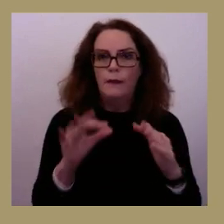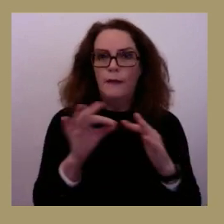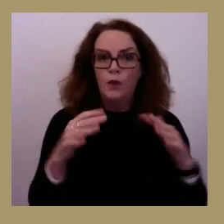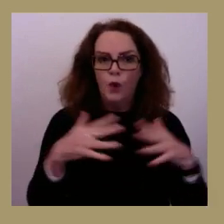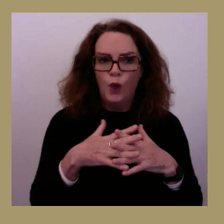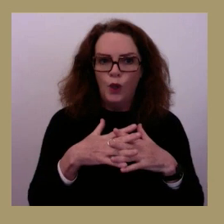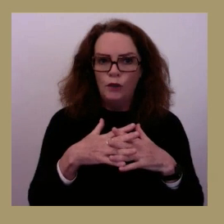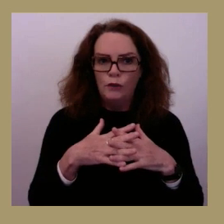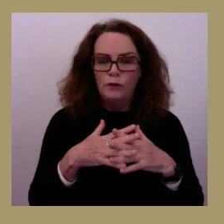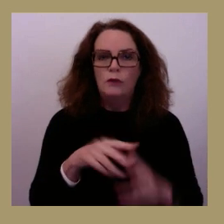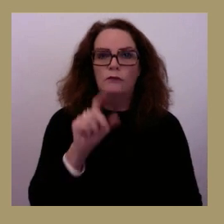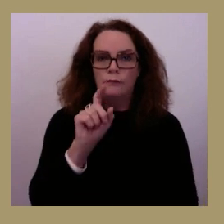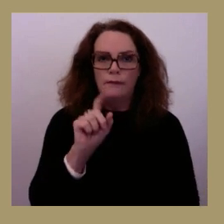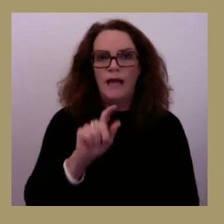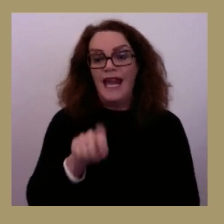They then tap next.